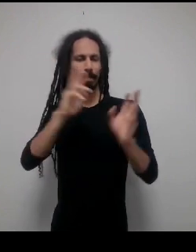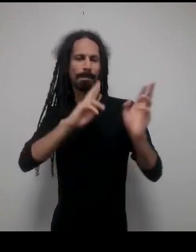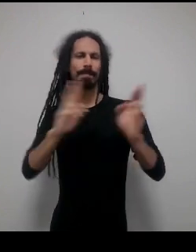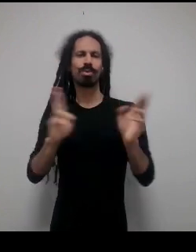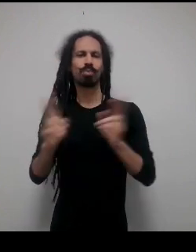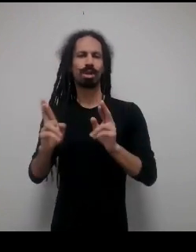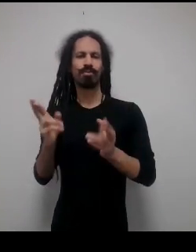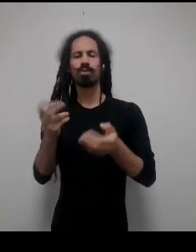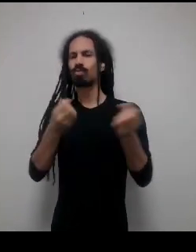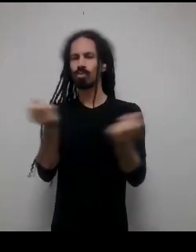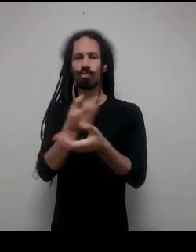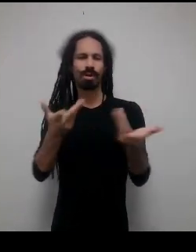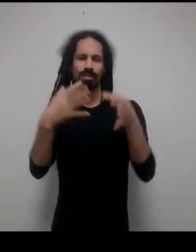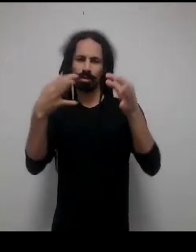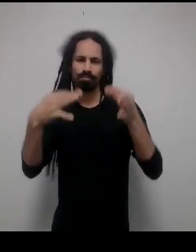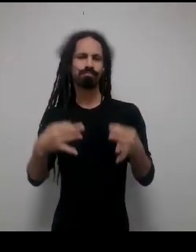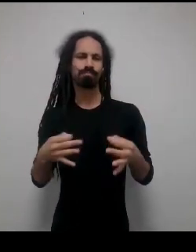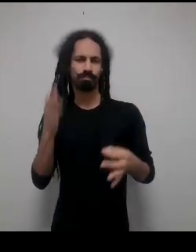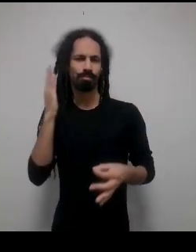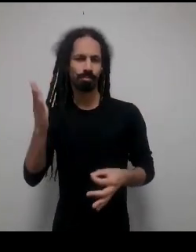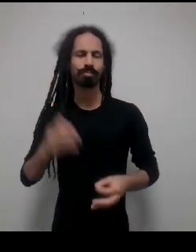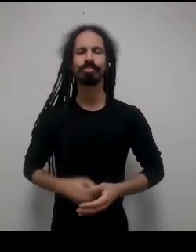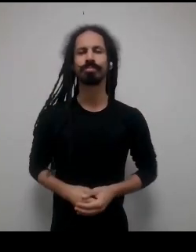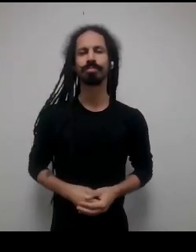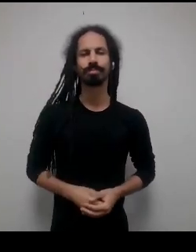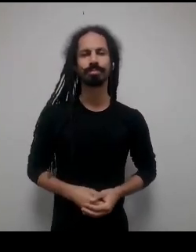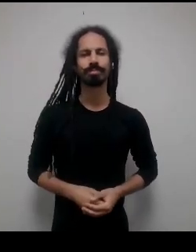your presentation.